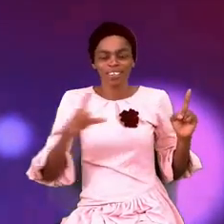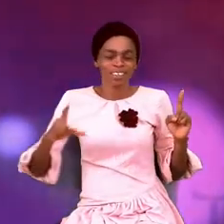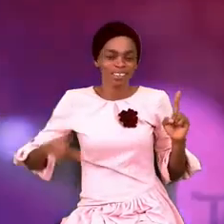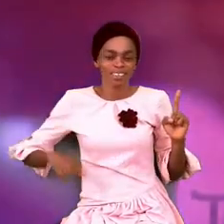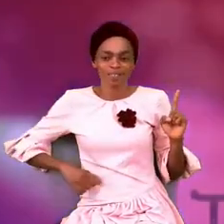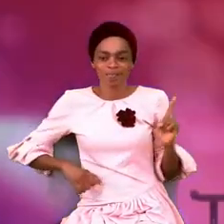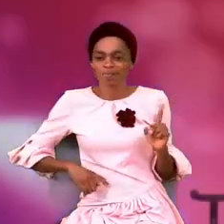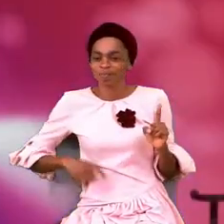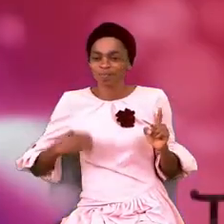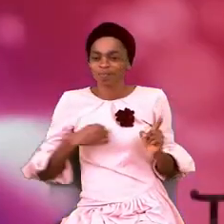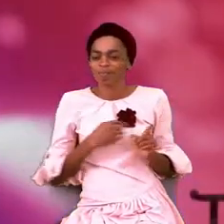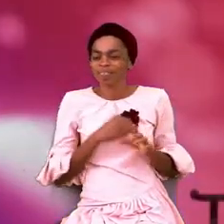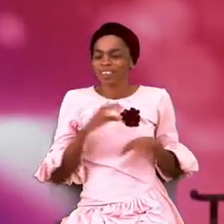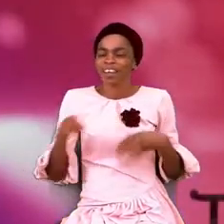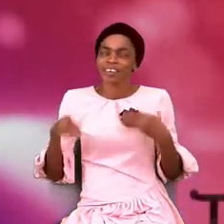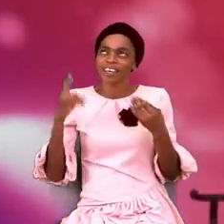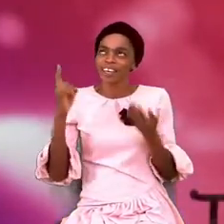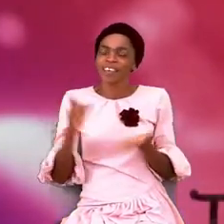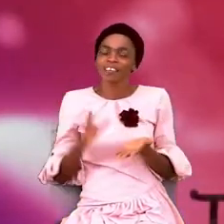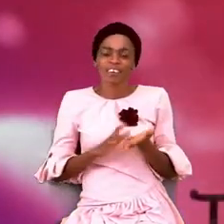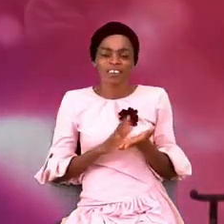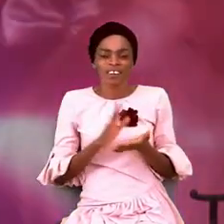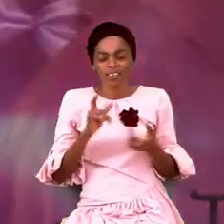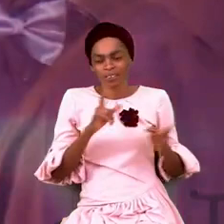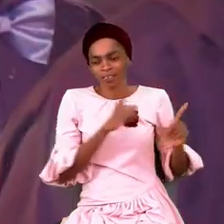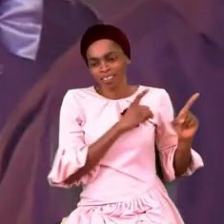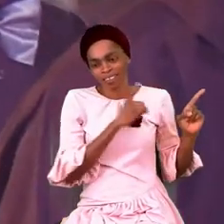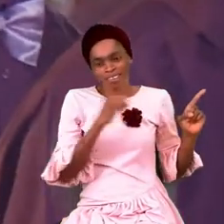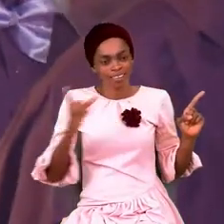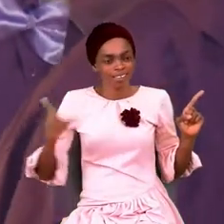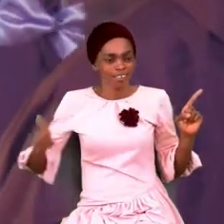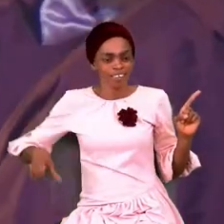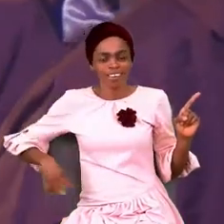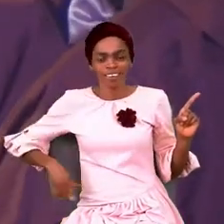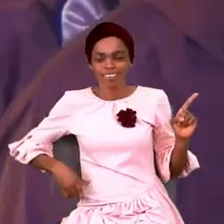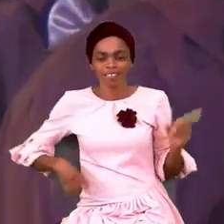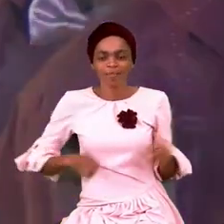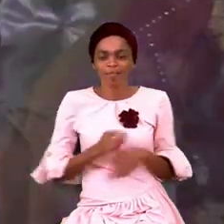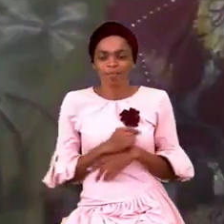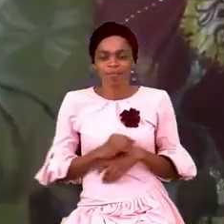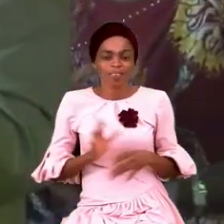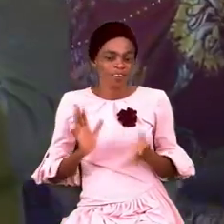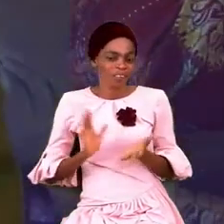yeah. Foga folua, ewola tobiju,